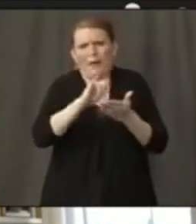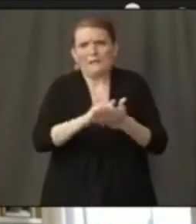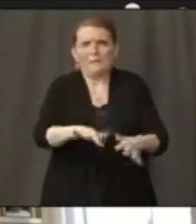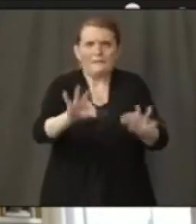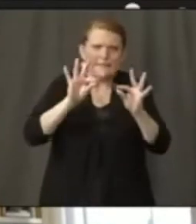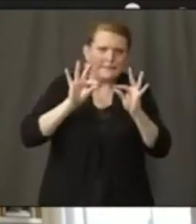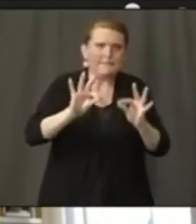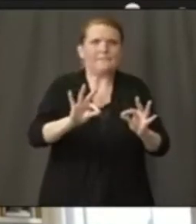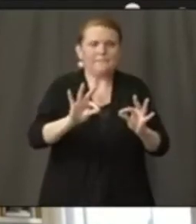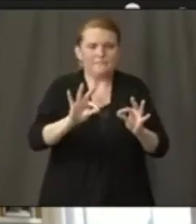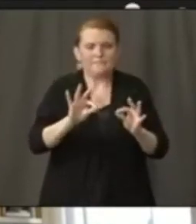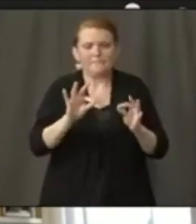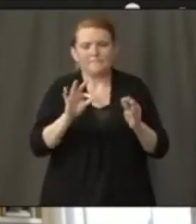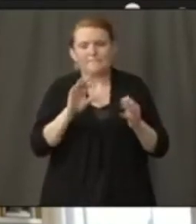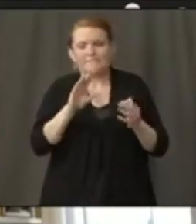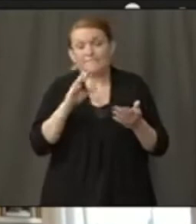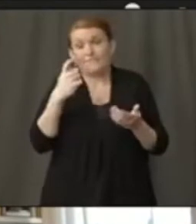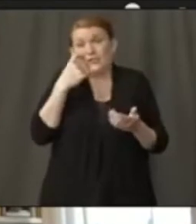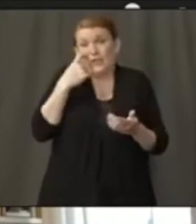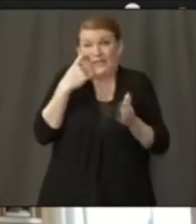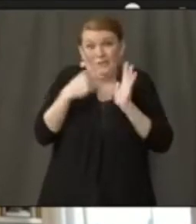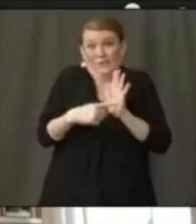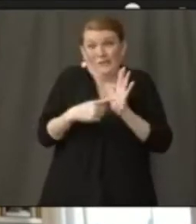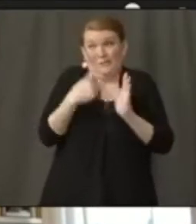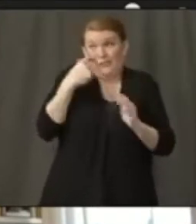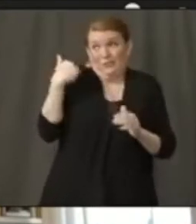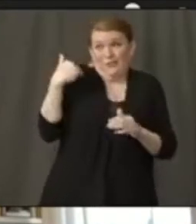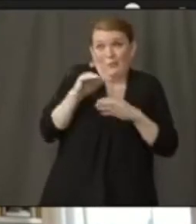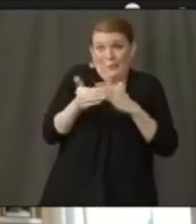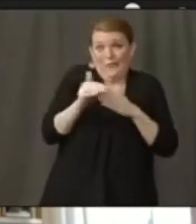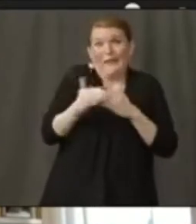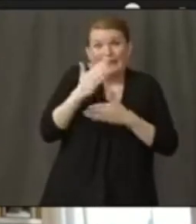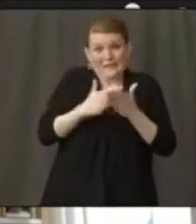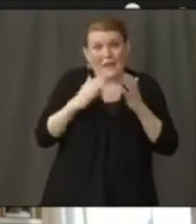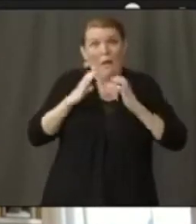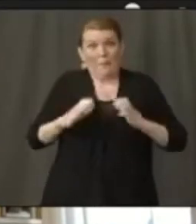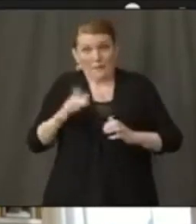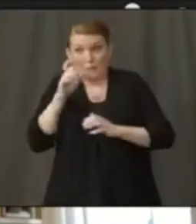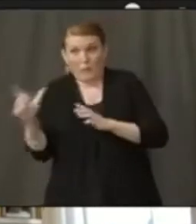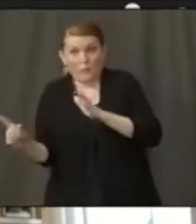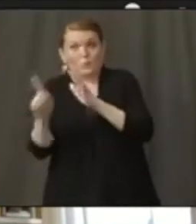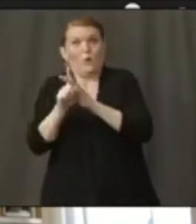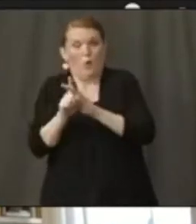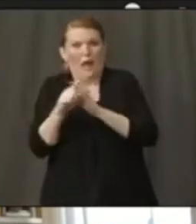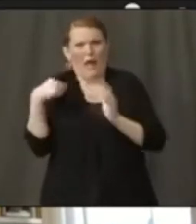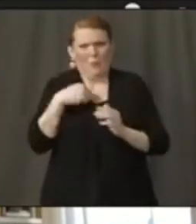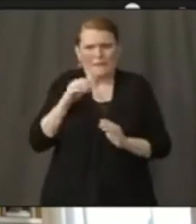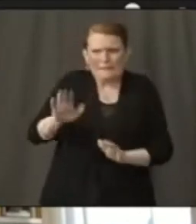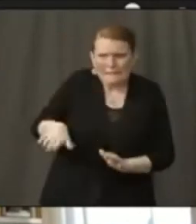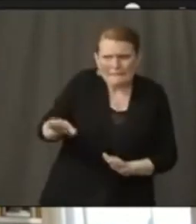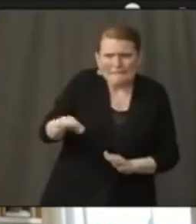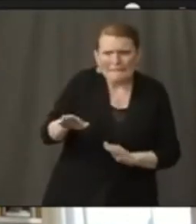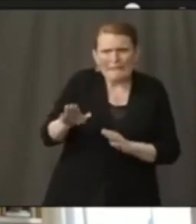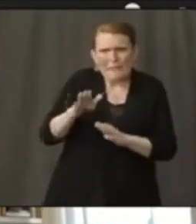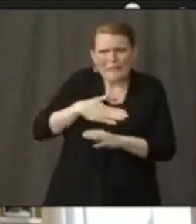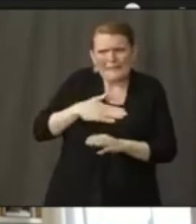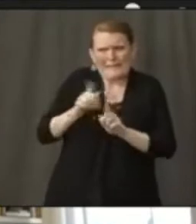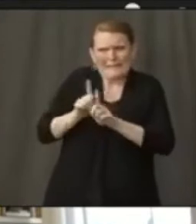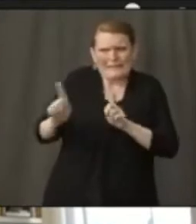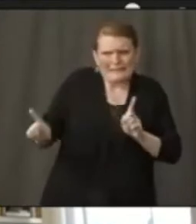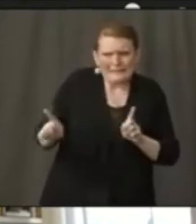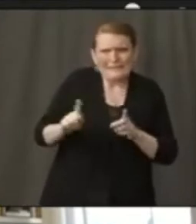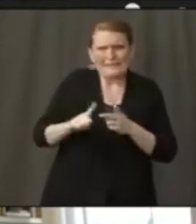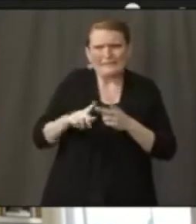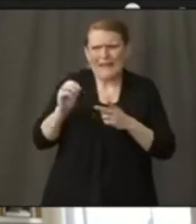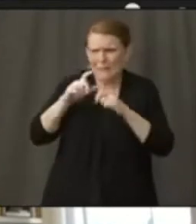distancing and to please wear masks, which brings to light a new burden on businesses as they